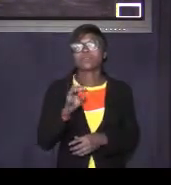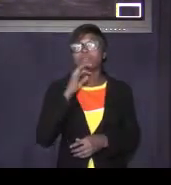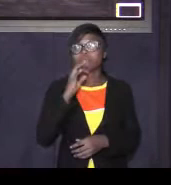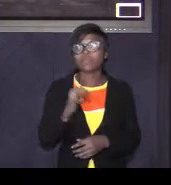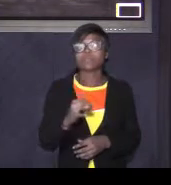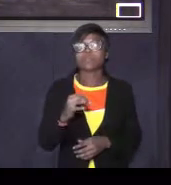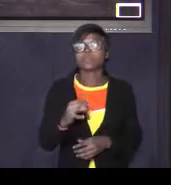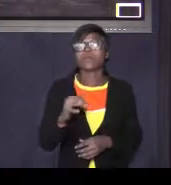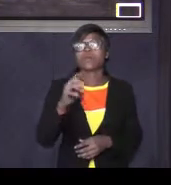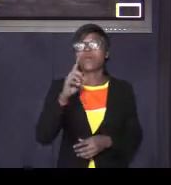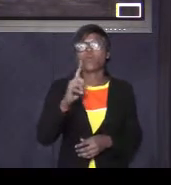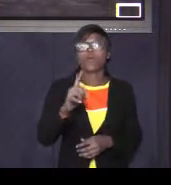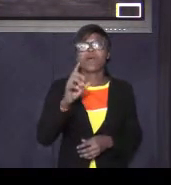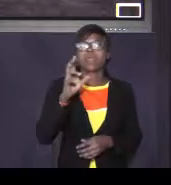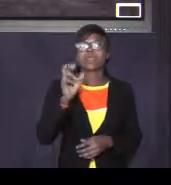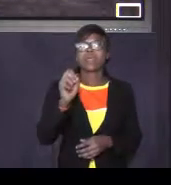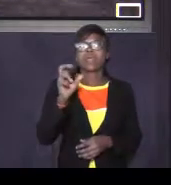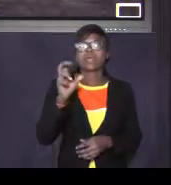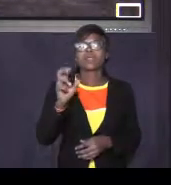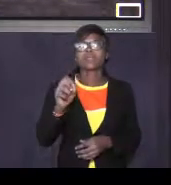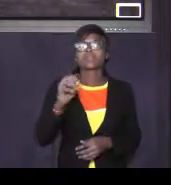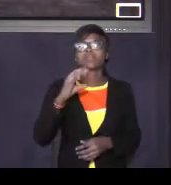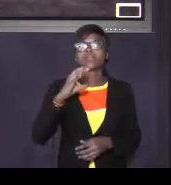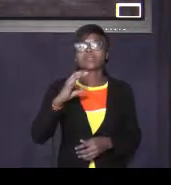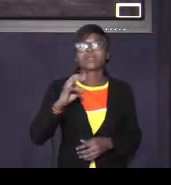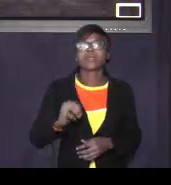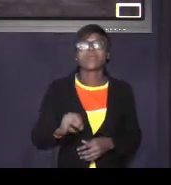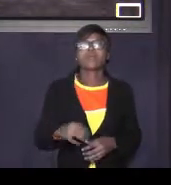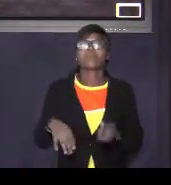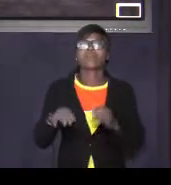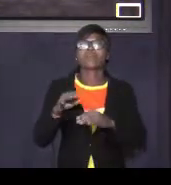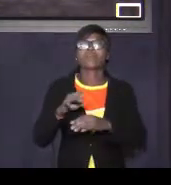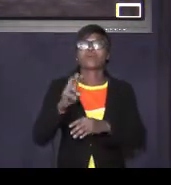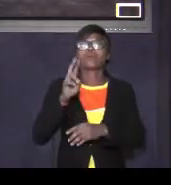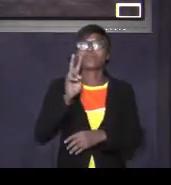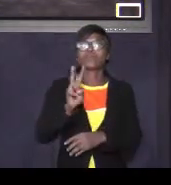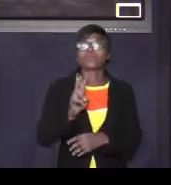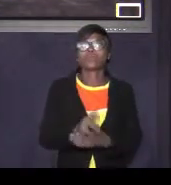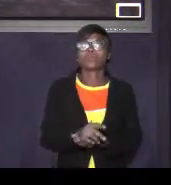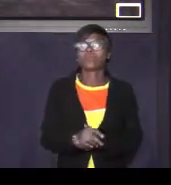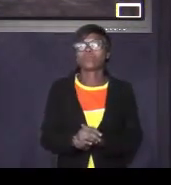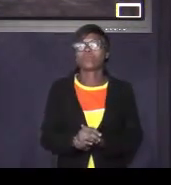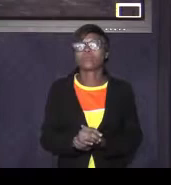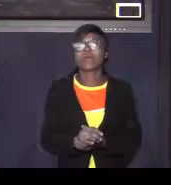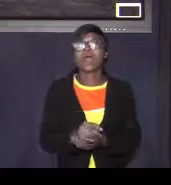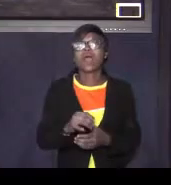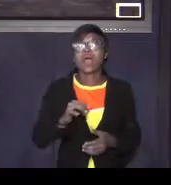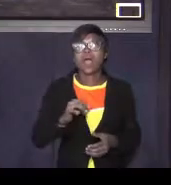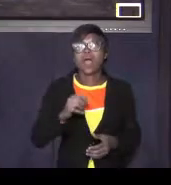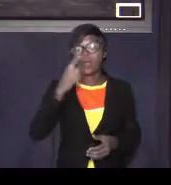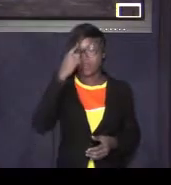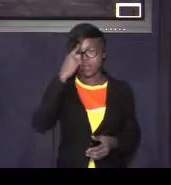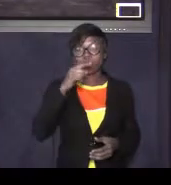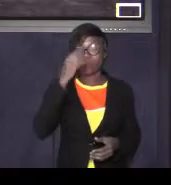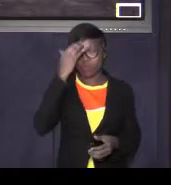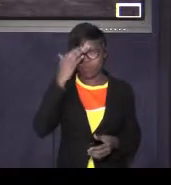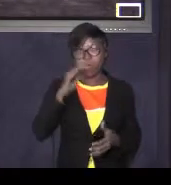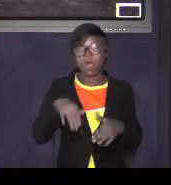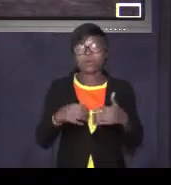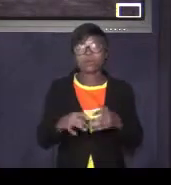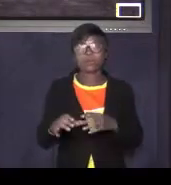130 centimeter squares. I believe now you're getting further insights into how to tackle problems of areas